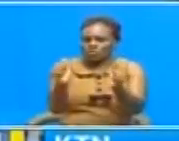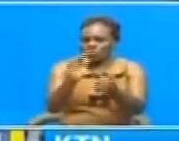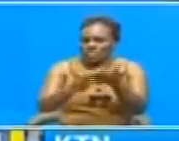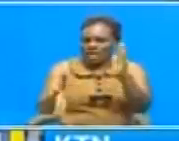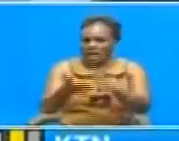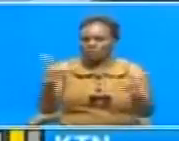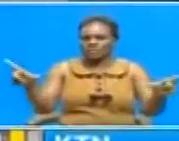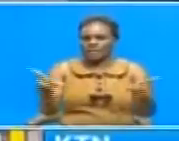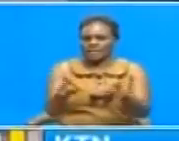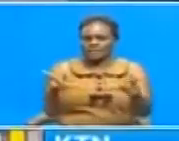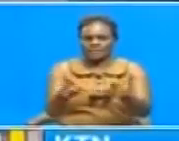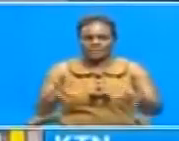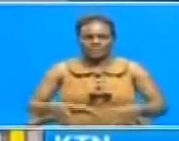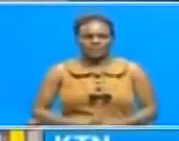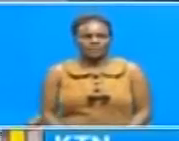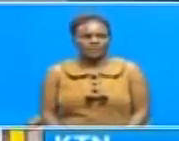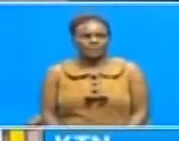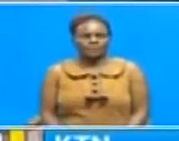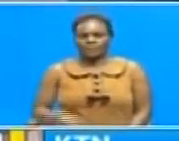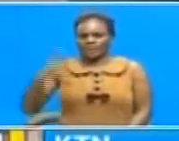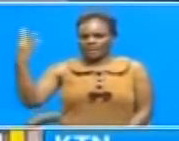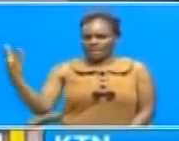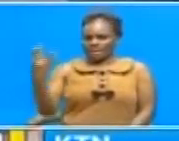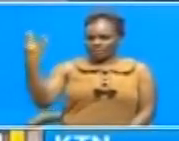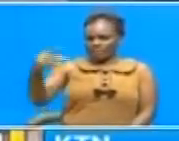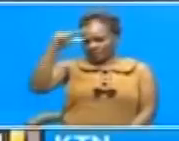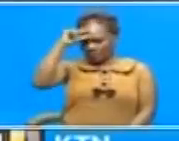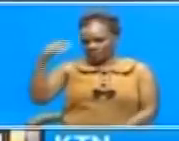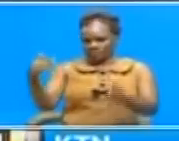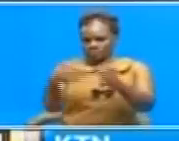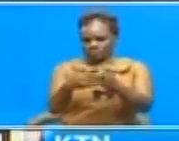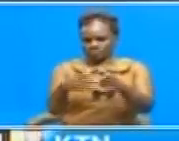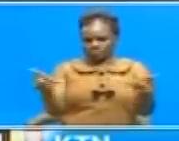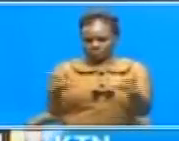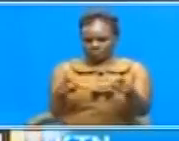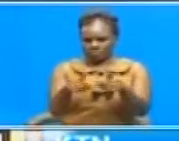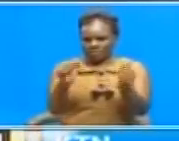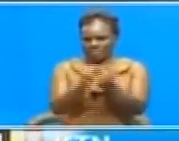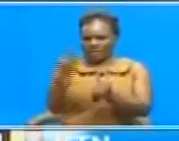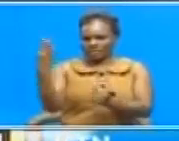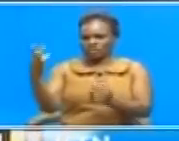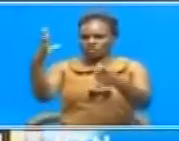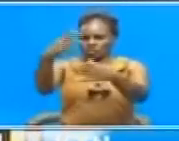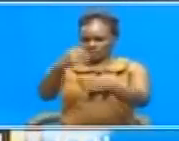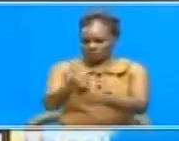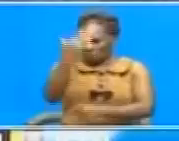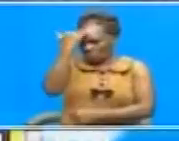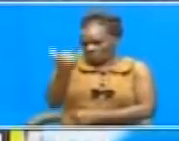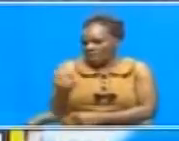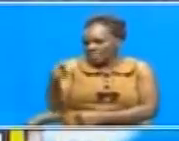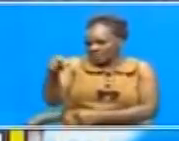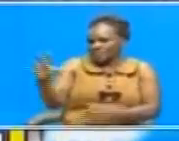look. In April, the government suspended licenses of 13 MRPs for what it said